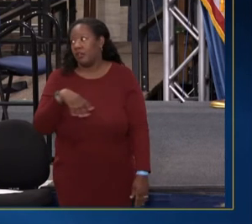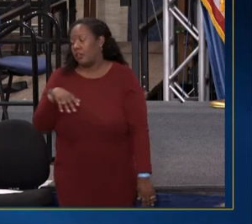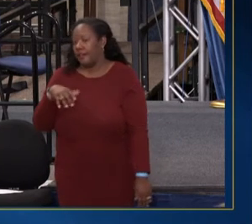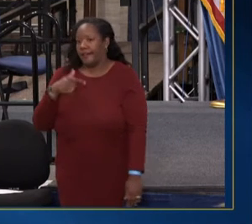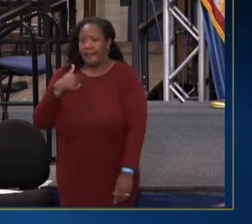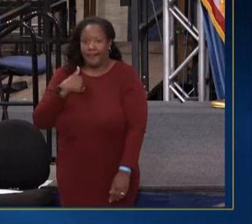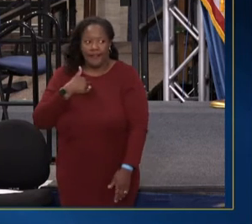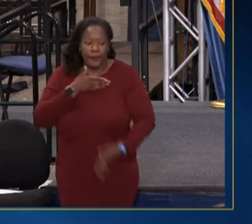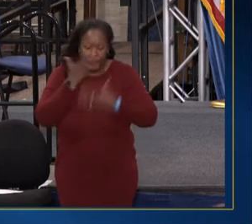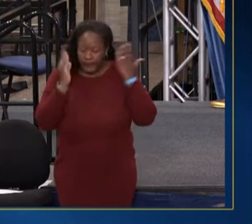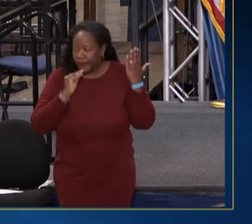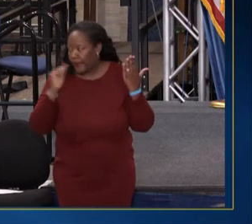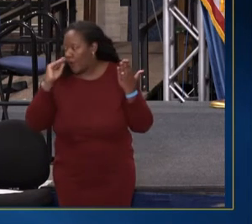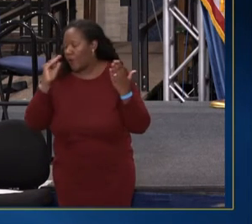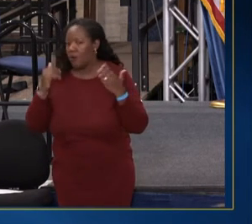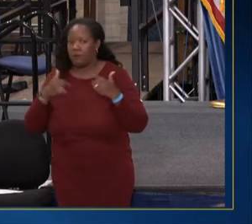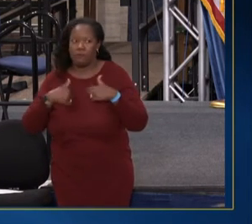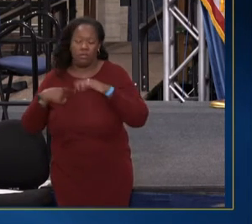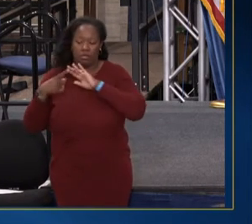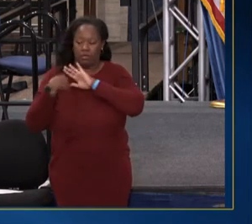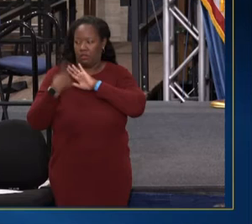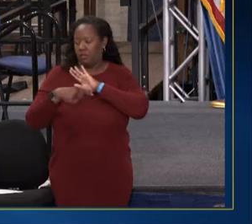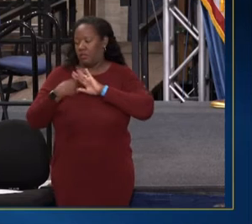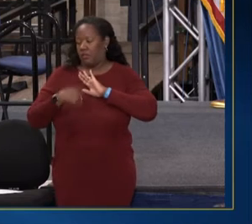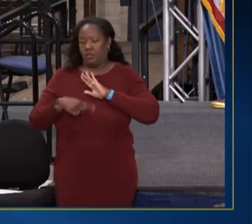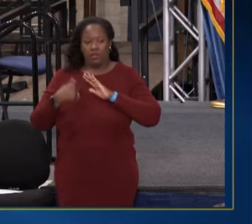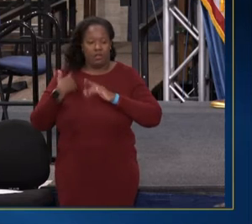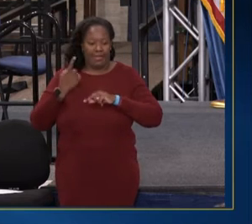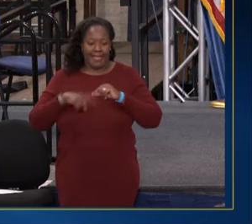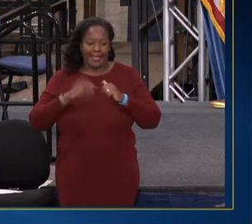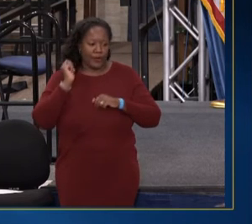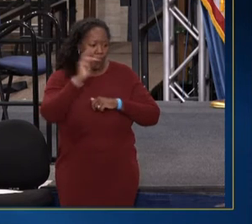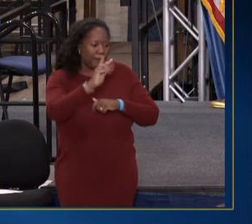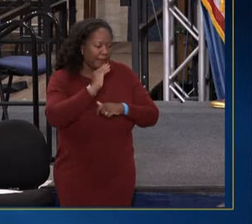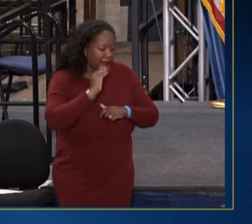Homelessness, the adversity, not being able to go home.